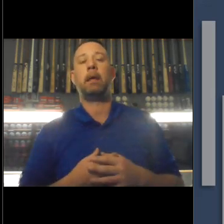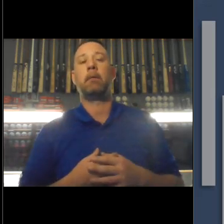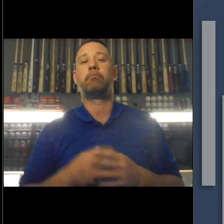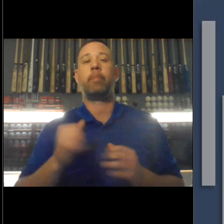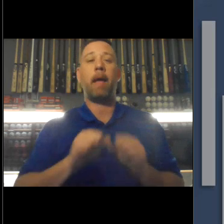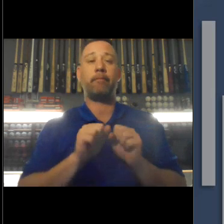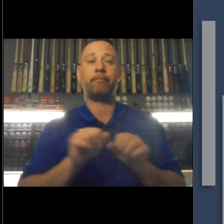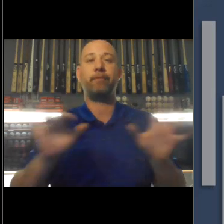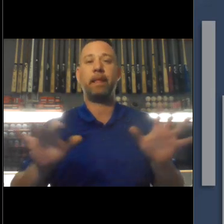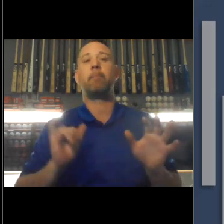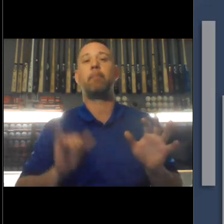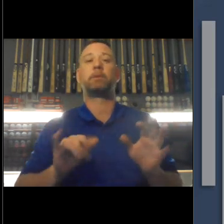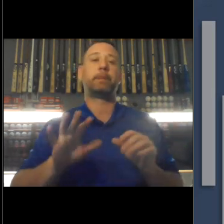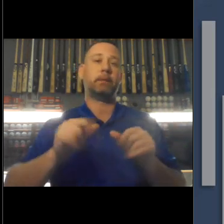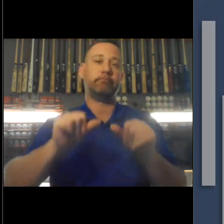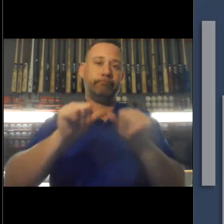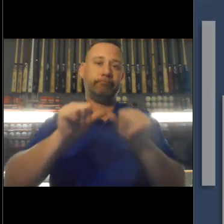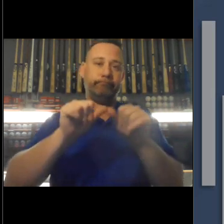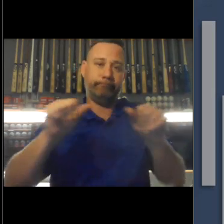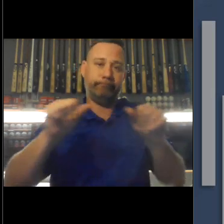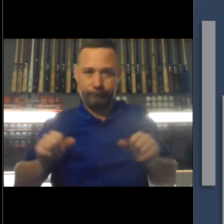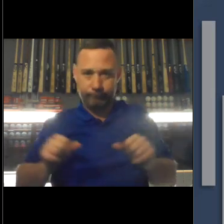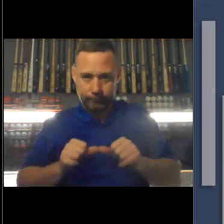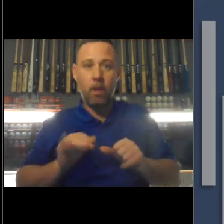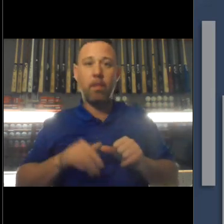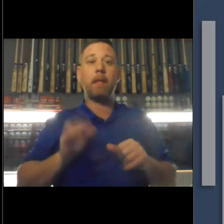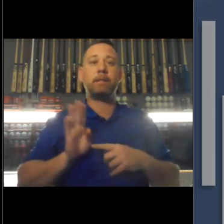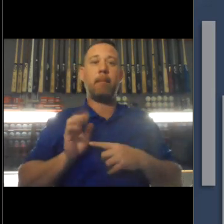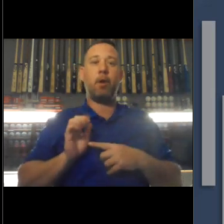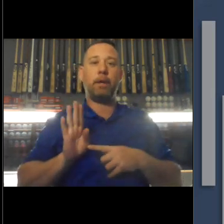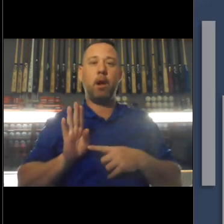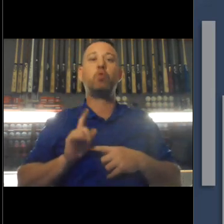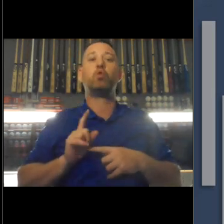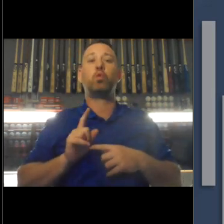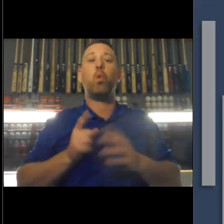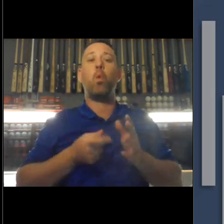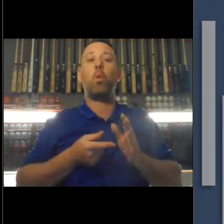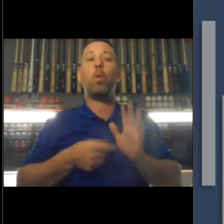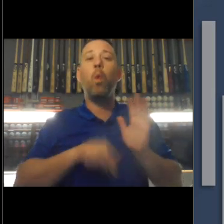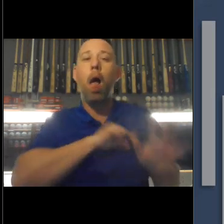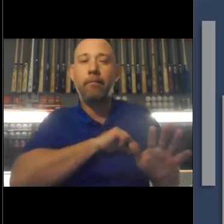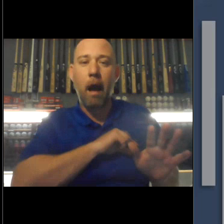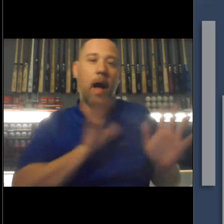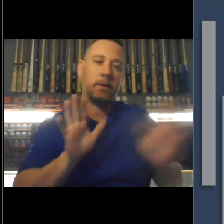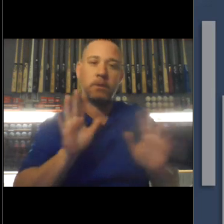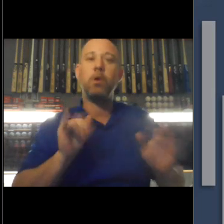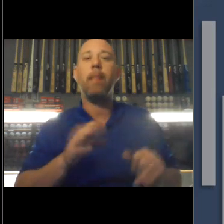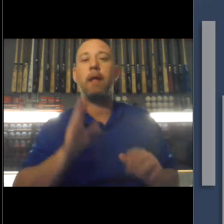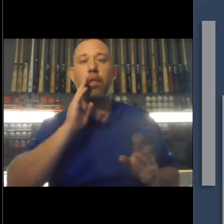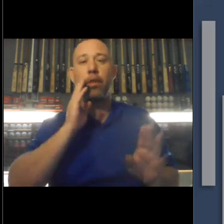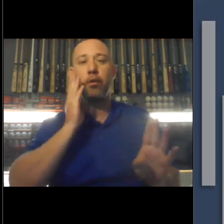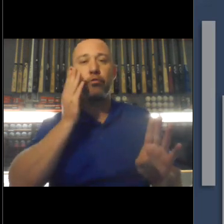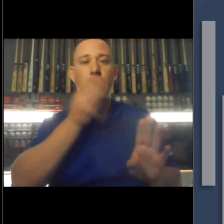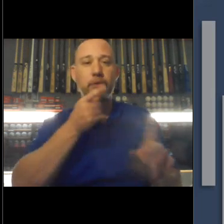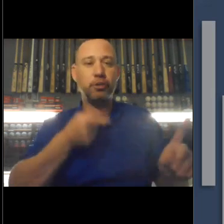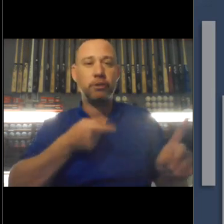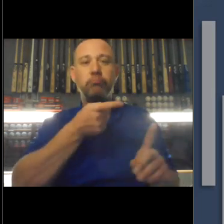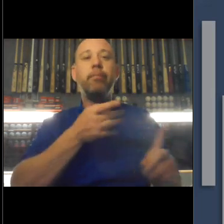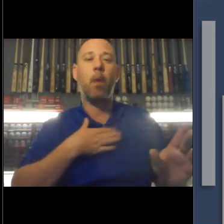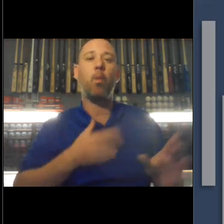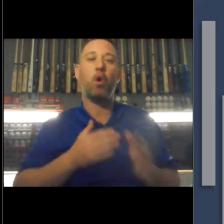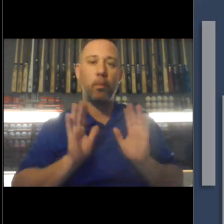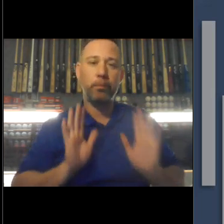to be domiciled in San Bernardino County to qualify for these funds. So that's the direction we're pushing. And so I think